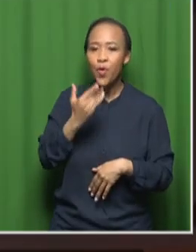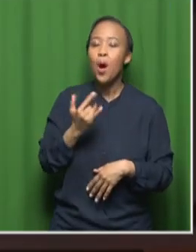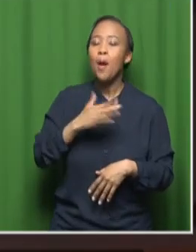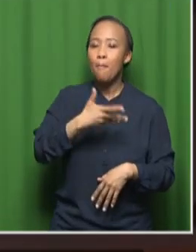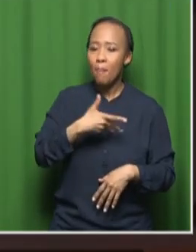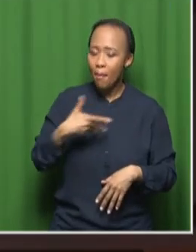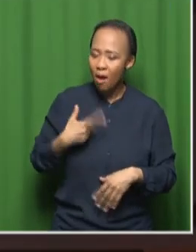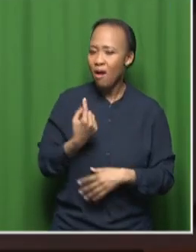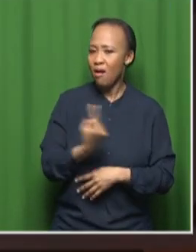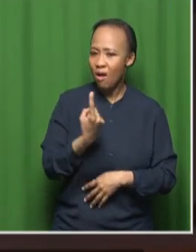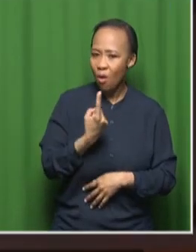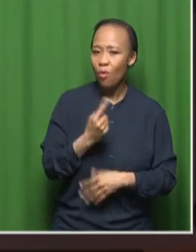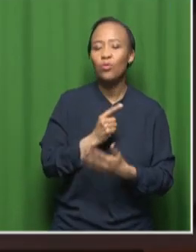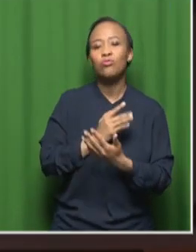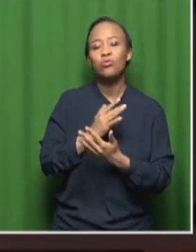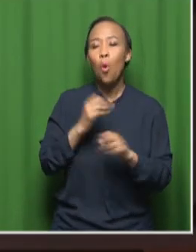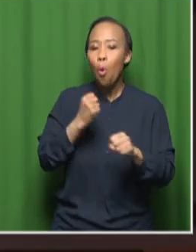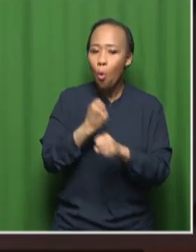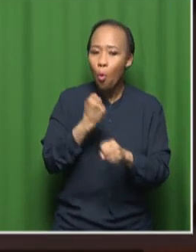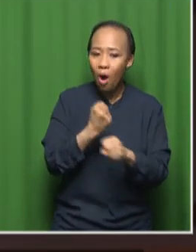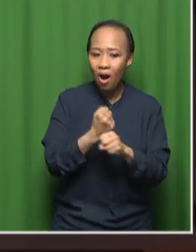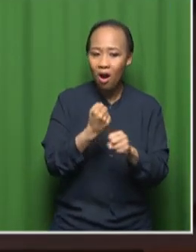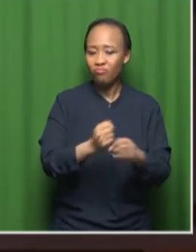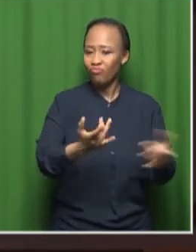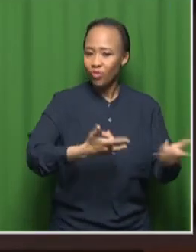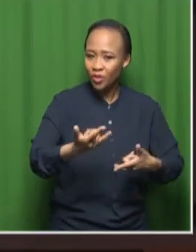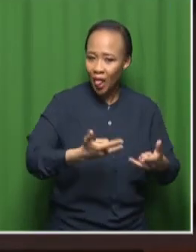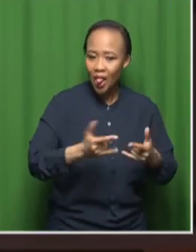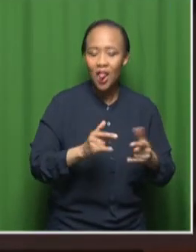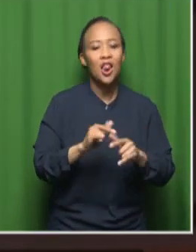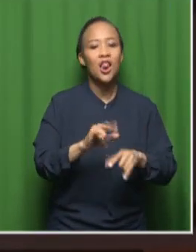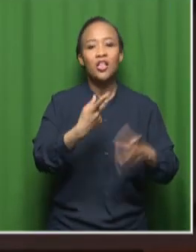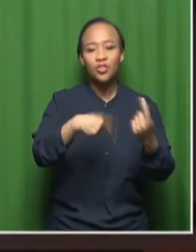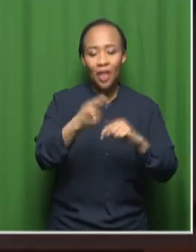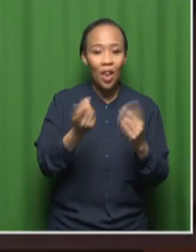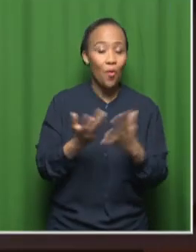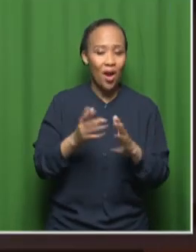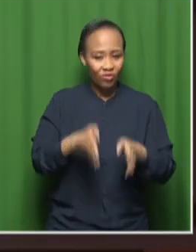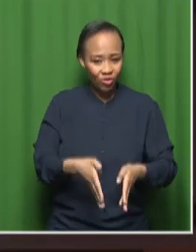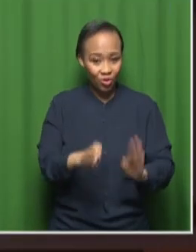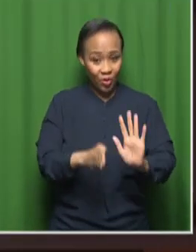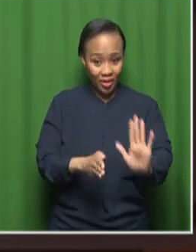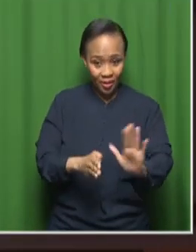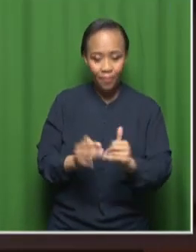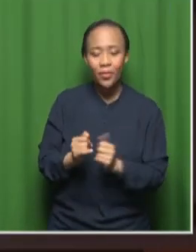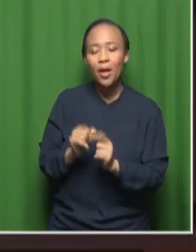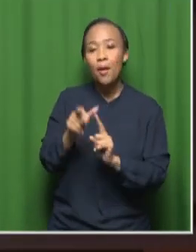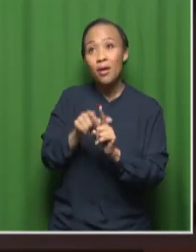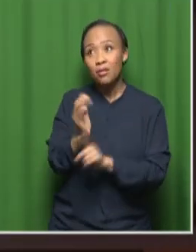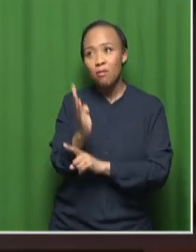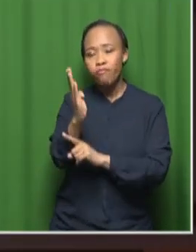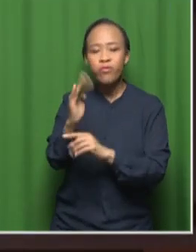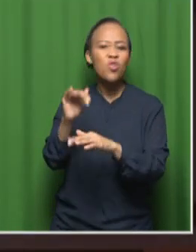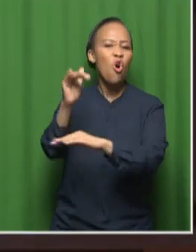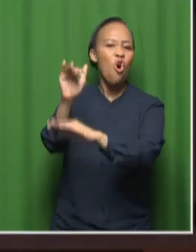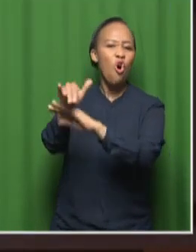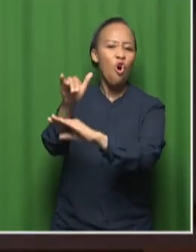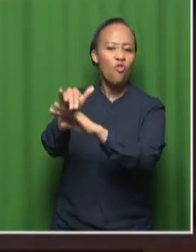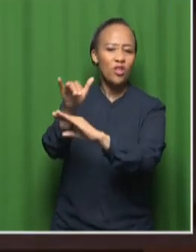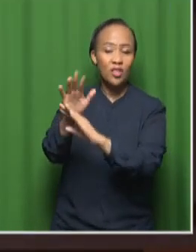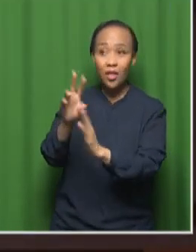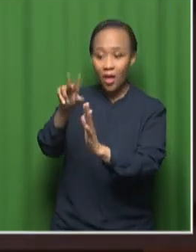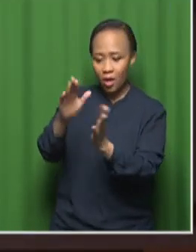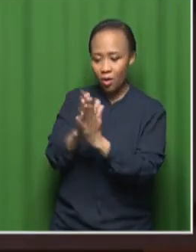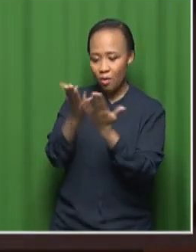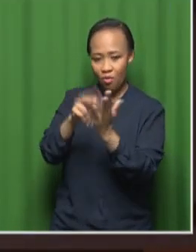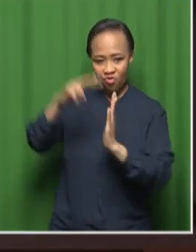and everything. So we had to make sure that we tell the story of a black child, so that even if someone overseas reads this book, they'll get to have a glimpse of what really is the story